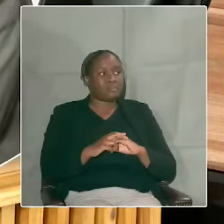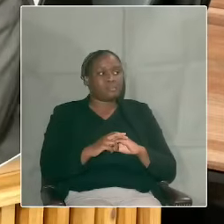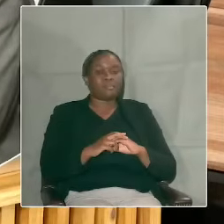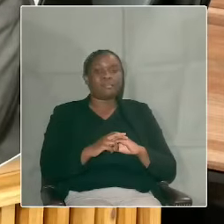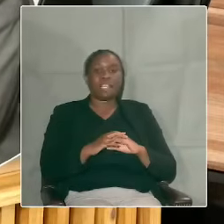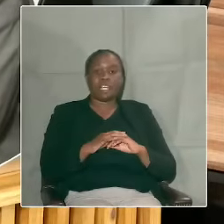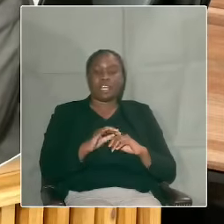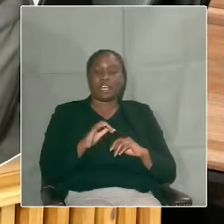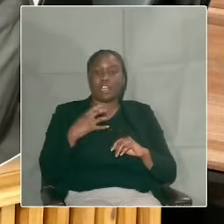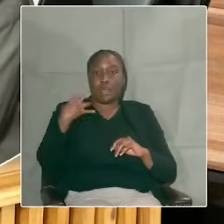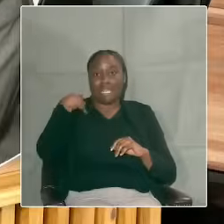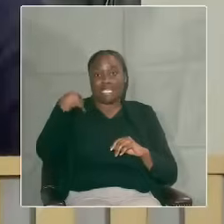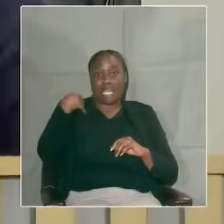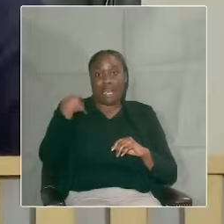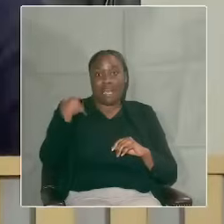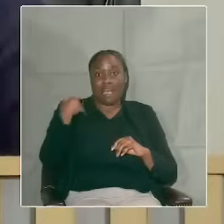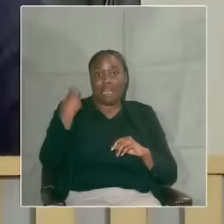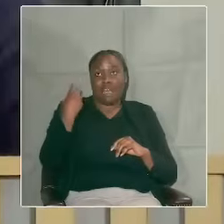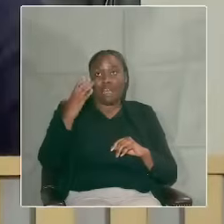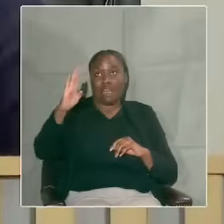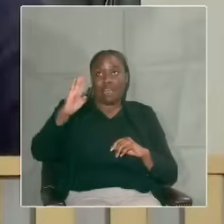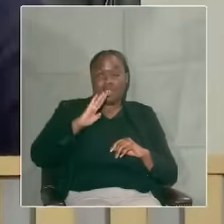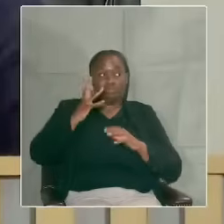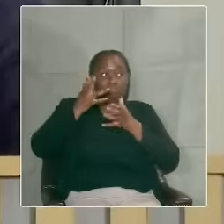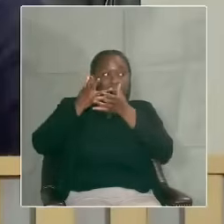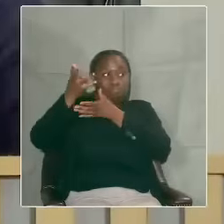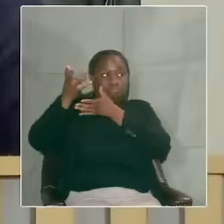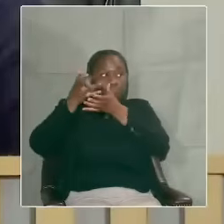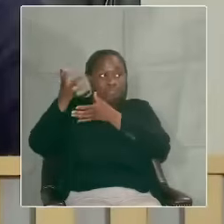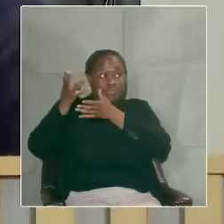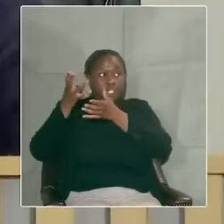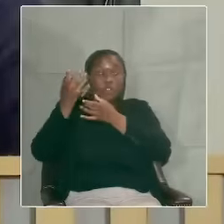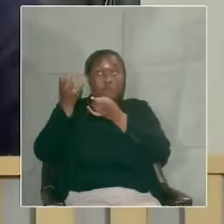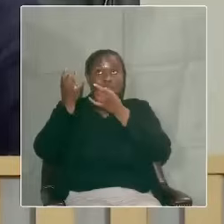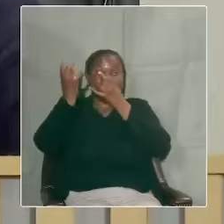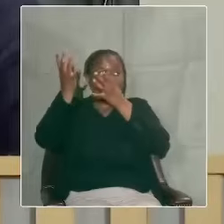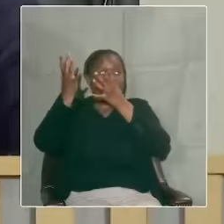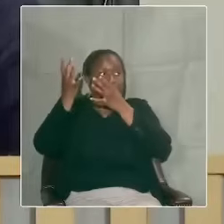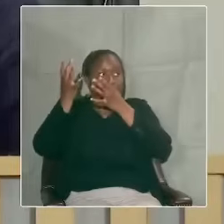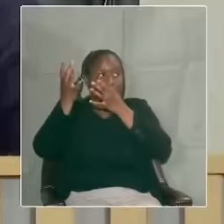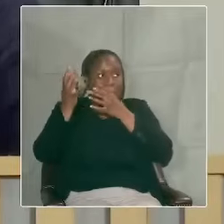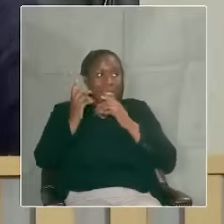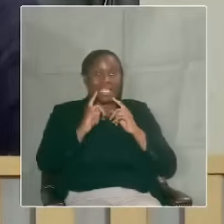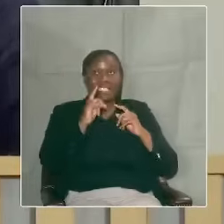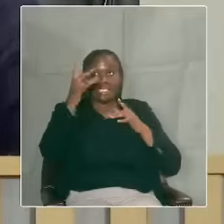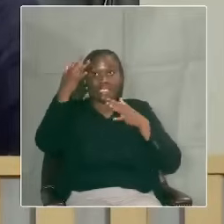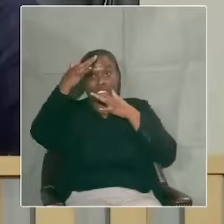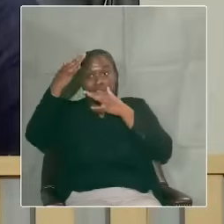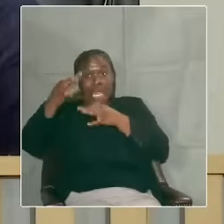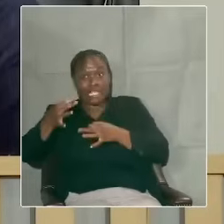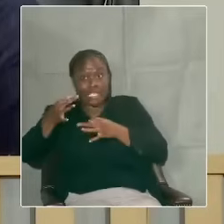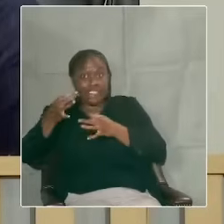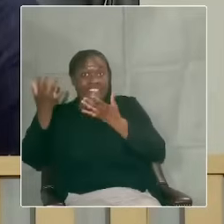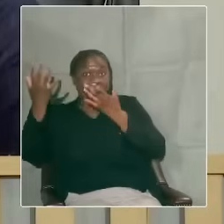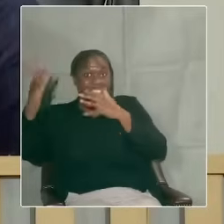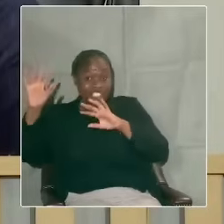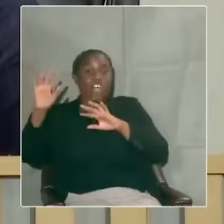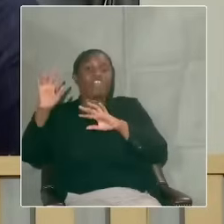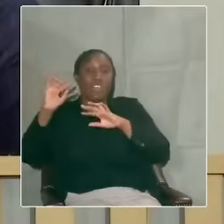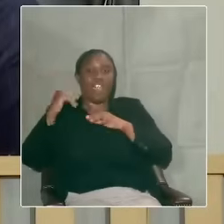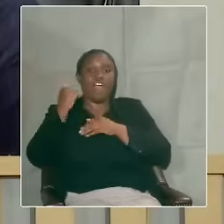engagement with the minister, you inform him after he has taken this decision in this report,